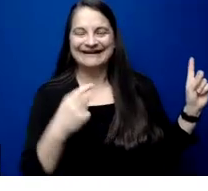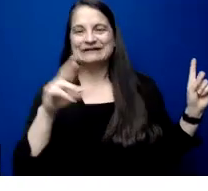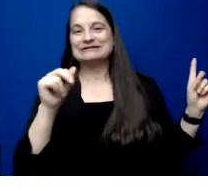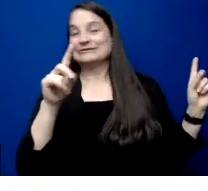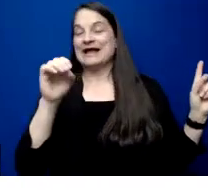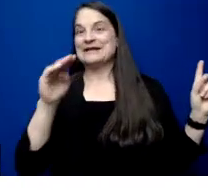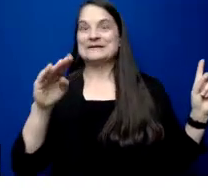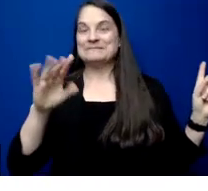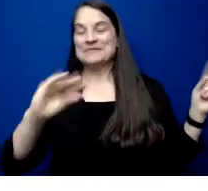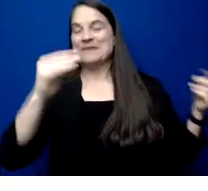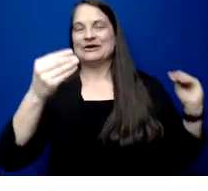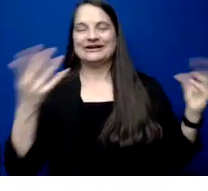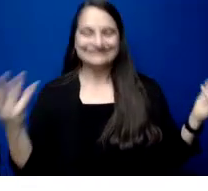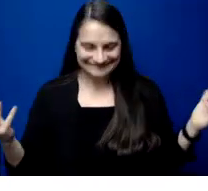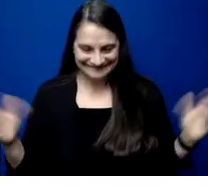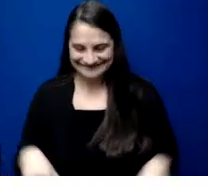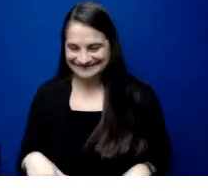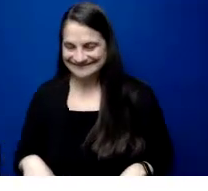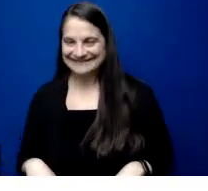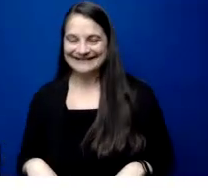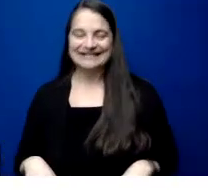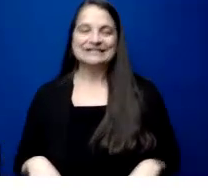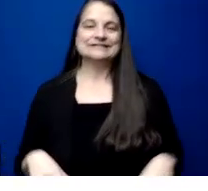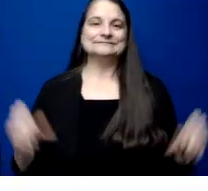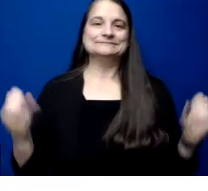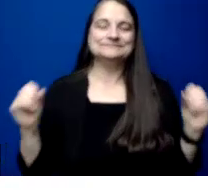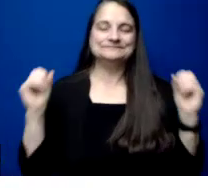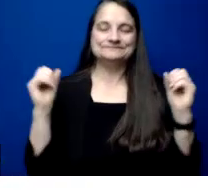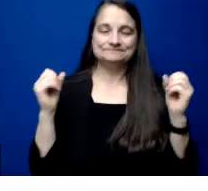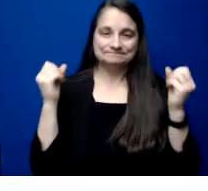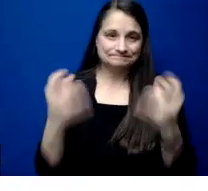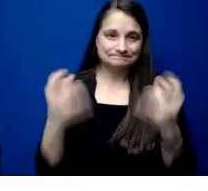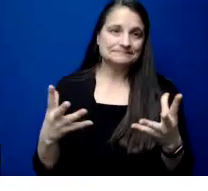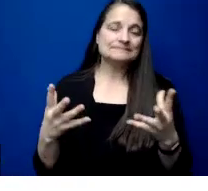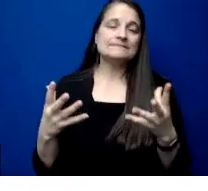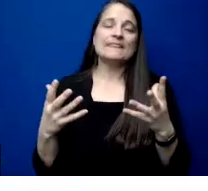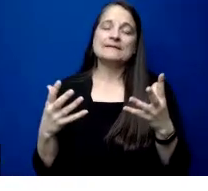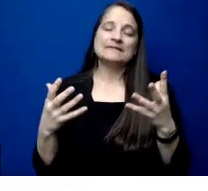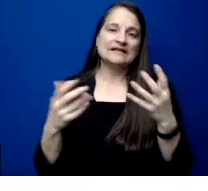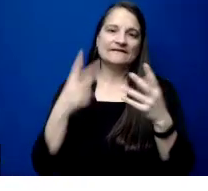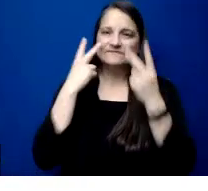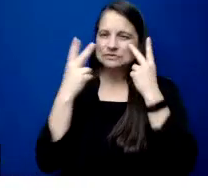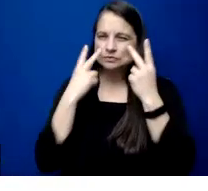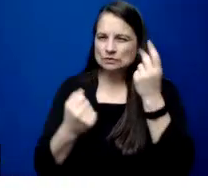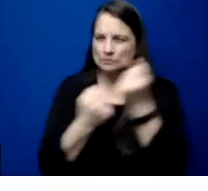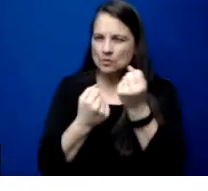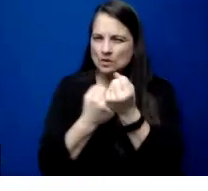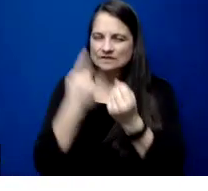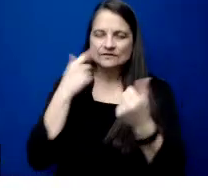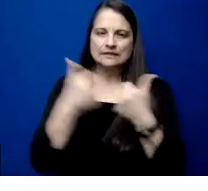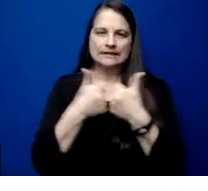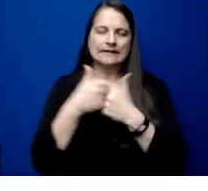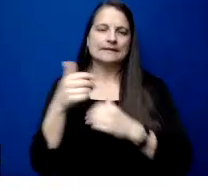Um, there are also lots of considerations for visual supports for gameplay. Visual supports can be anything